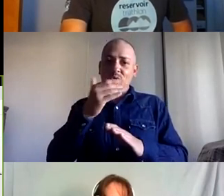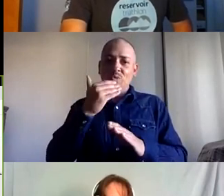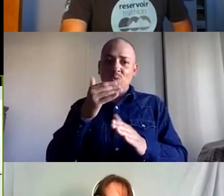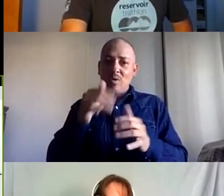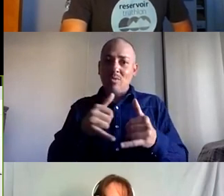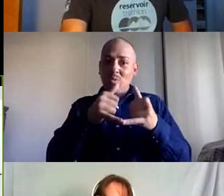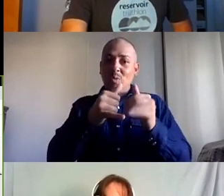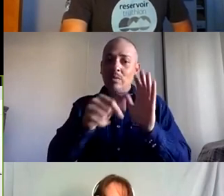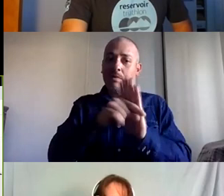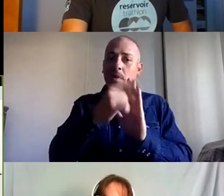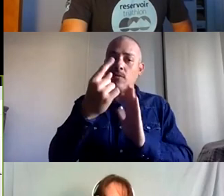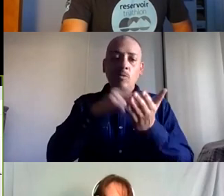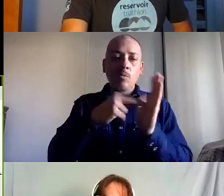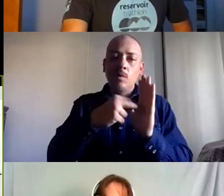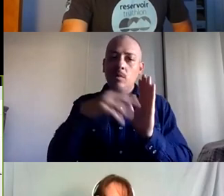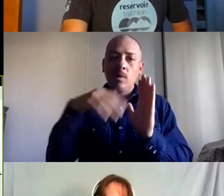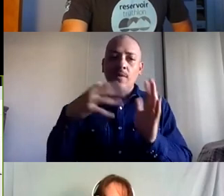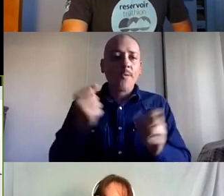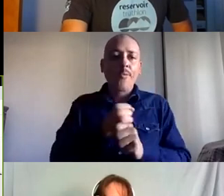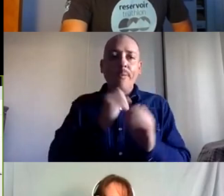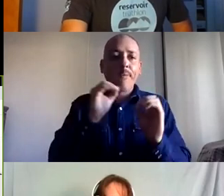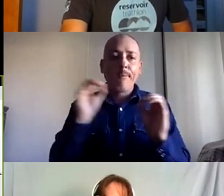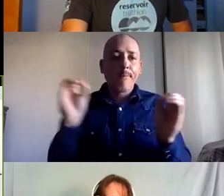-1, implying that it has not won a single,